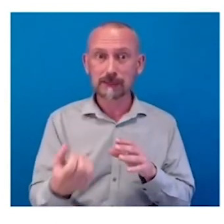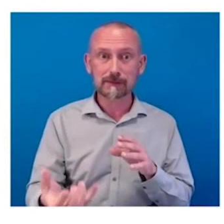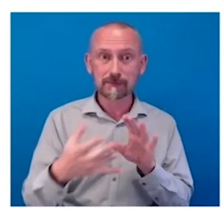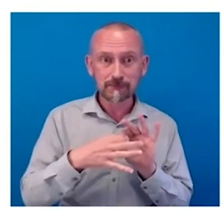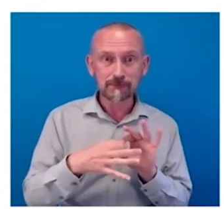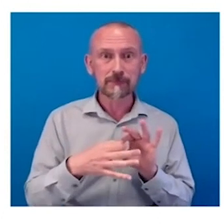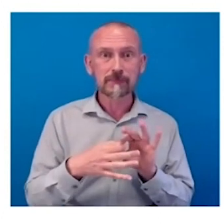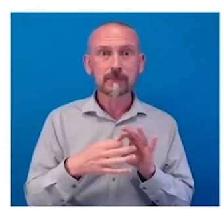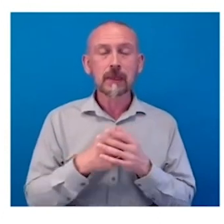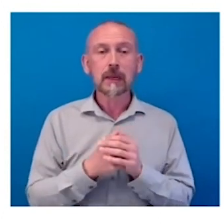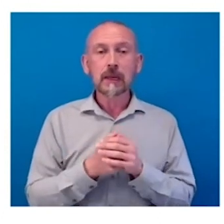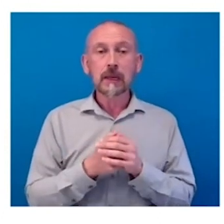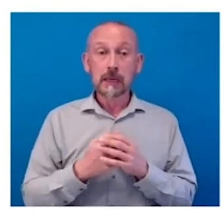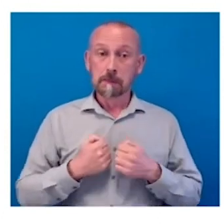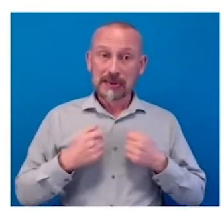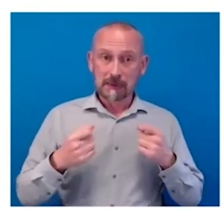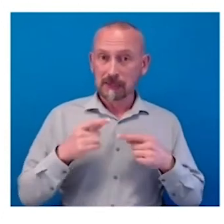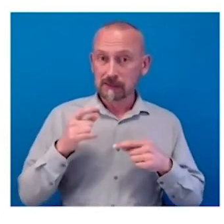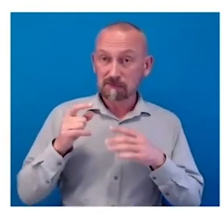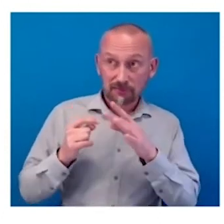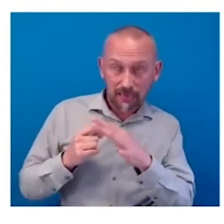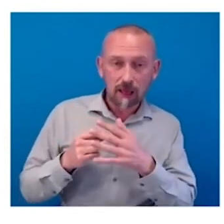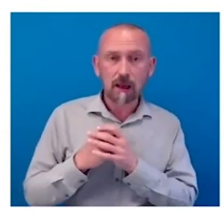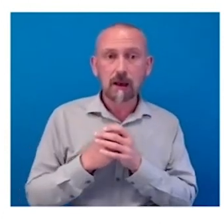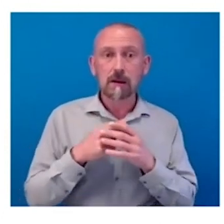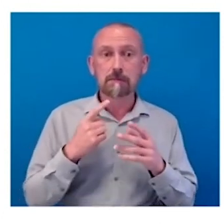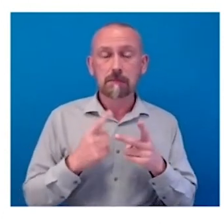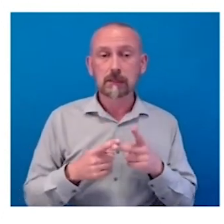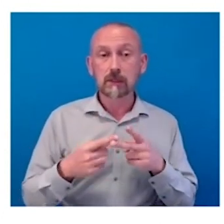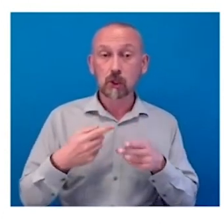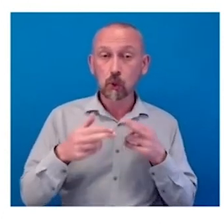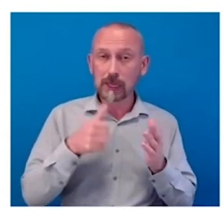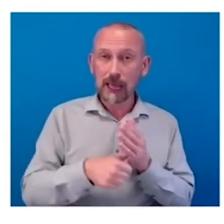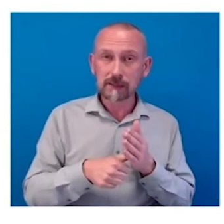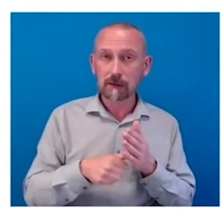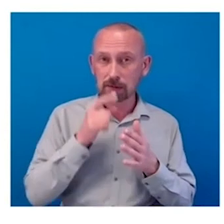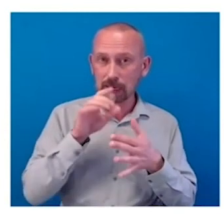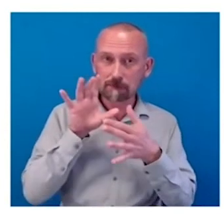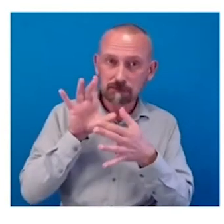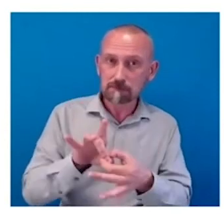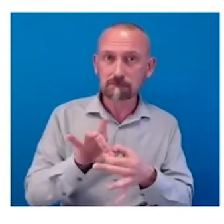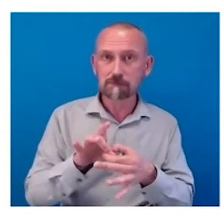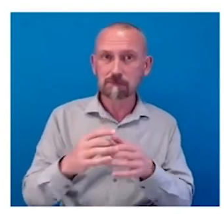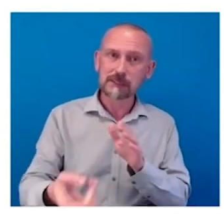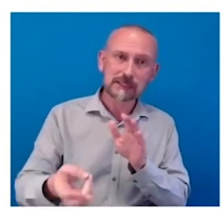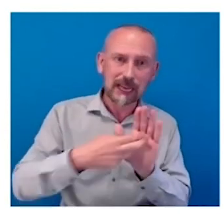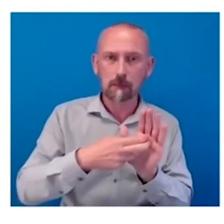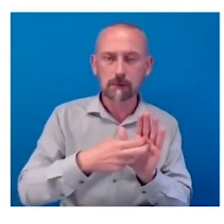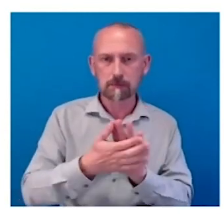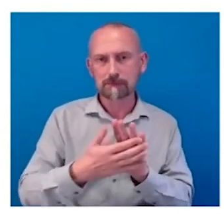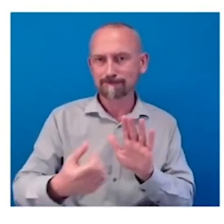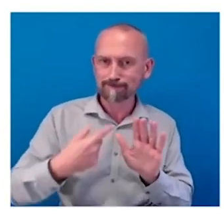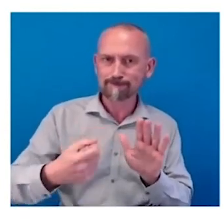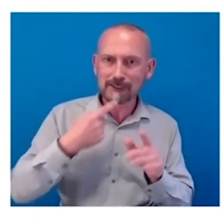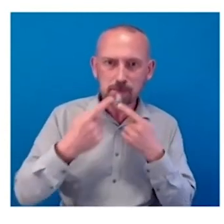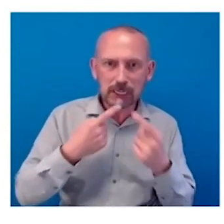email, a link to sign up for our newsletter, which is a great way to sort of keep abreast of everything that's going on within AT and